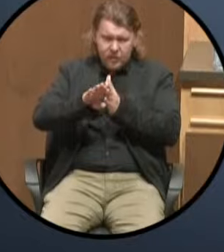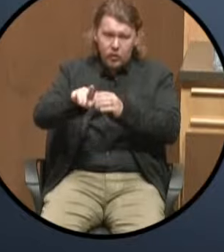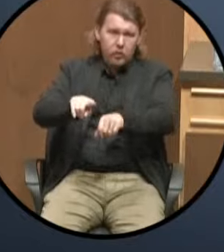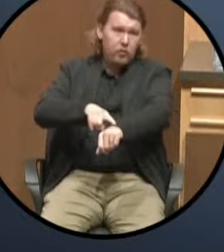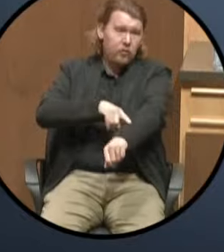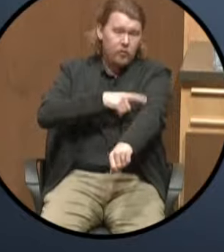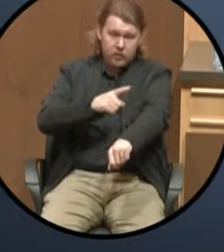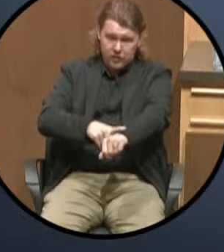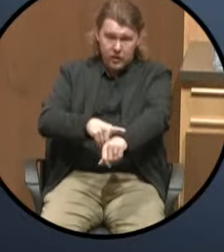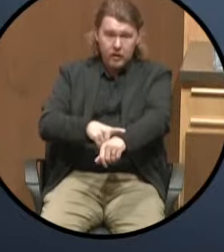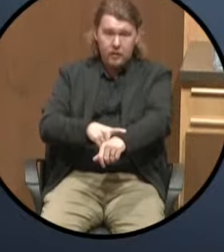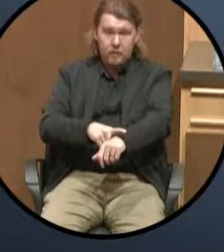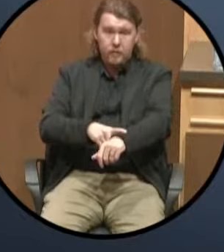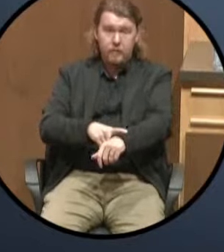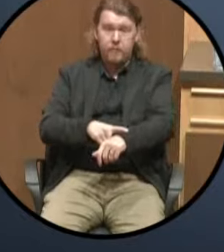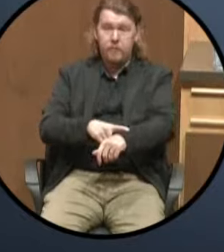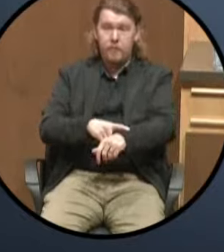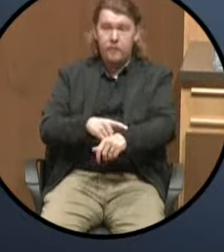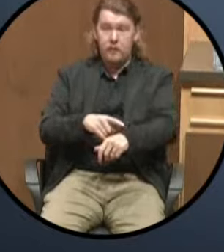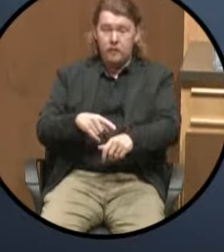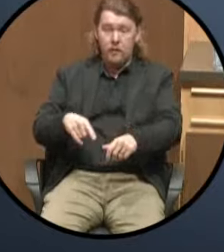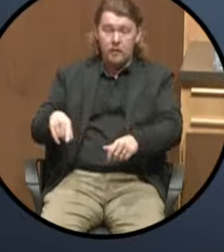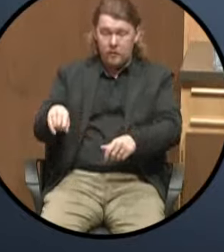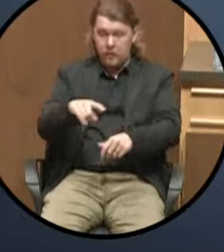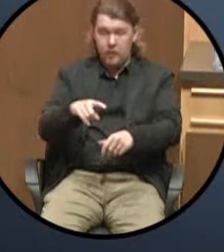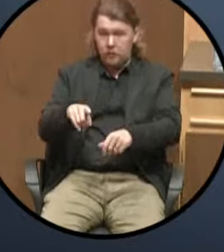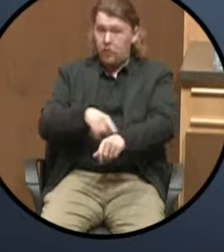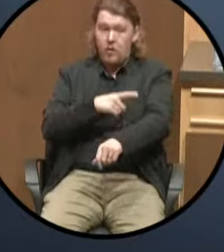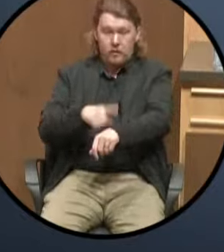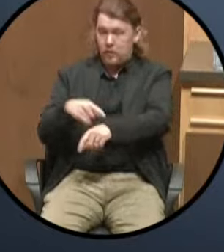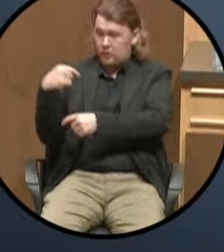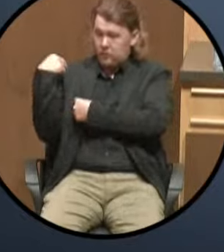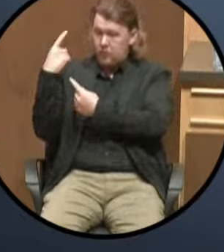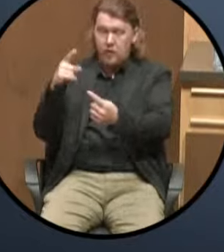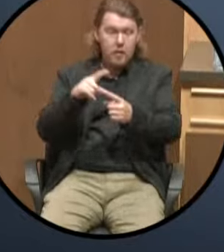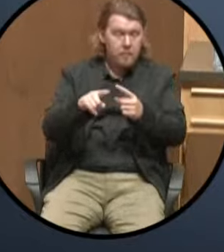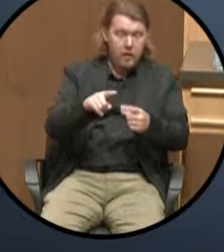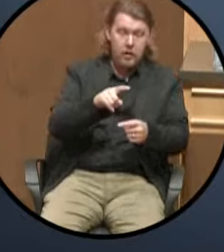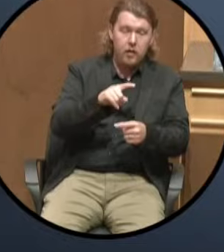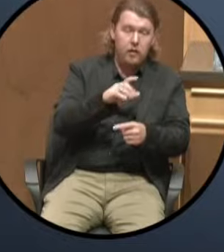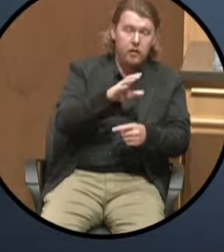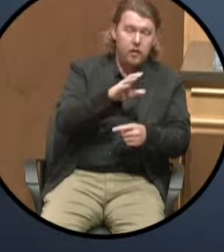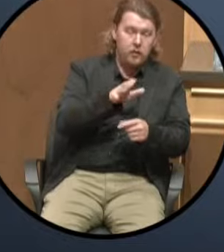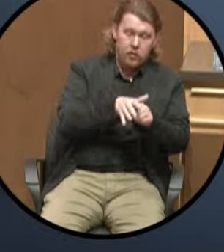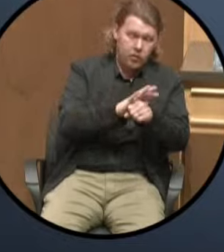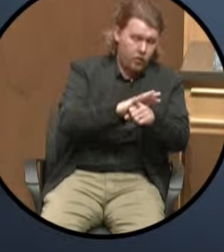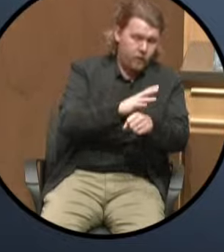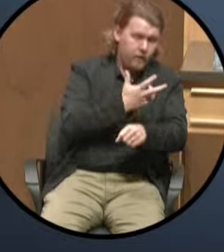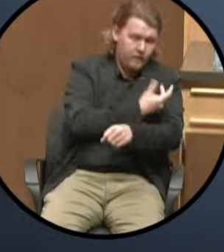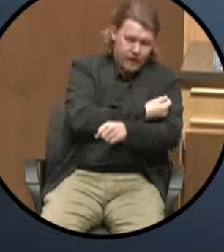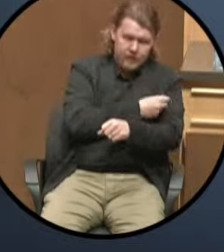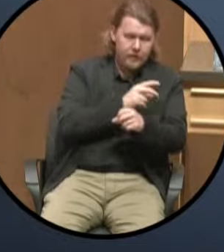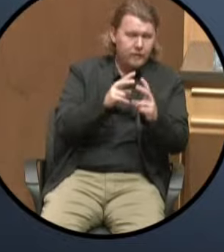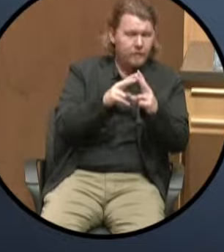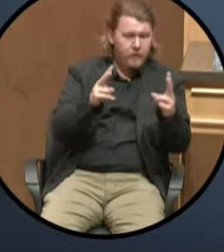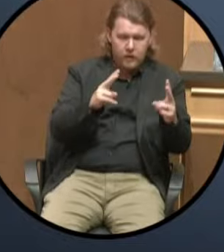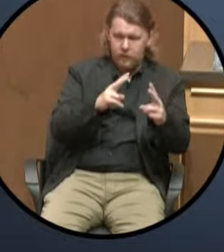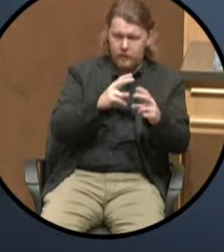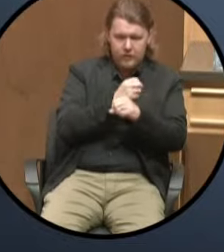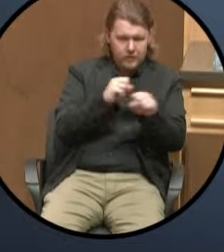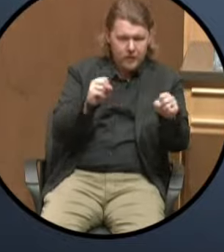rival the COVID vaccines, but the COVID vaccines are amazingly safe, amazingly